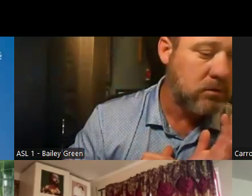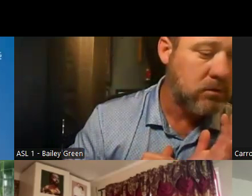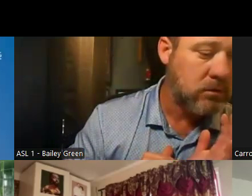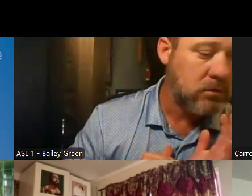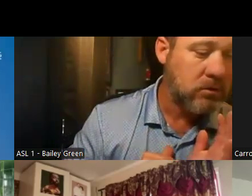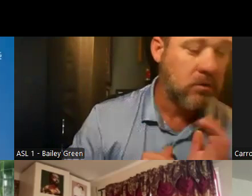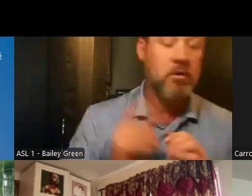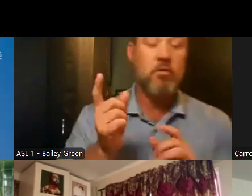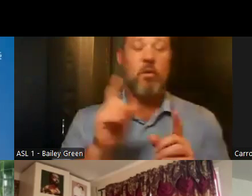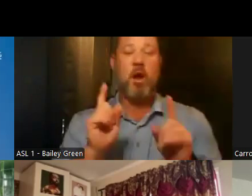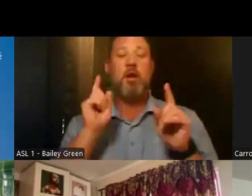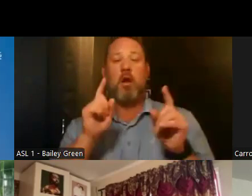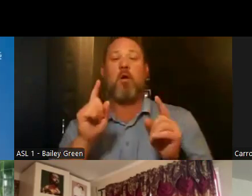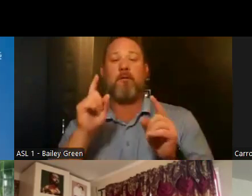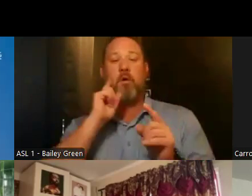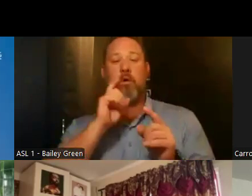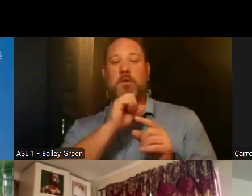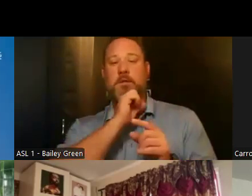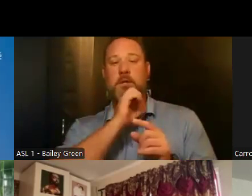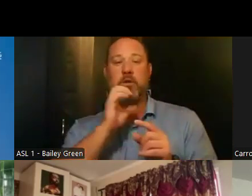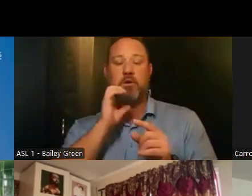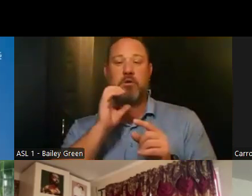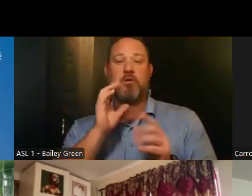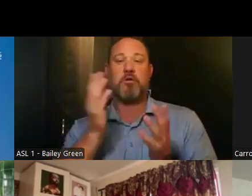where they need to go to get senior services,